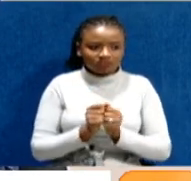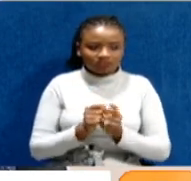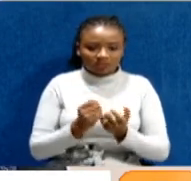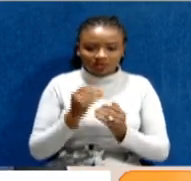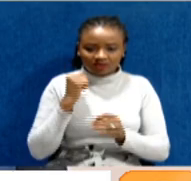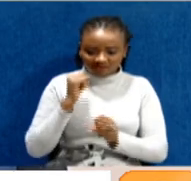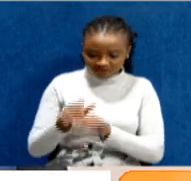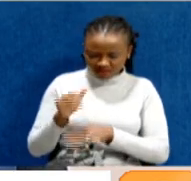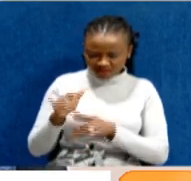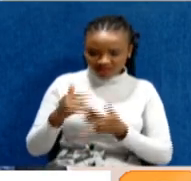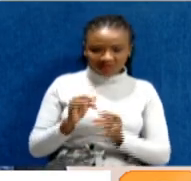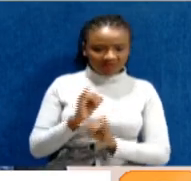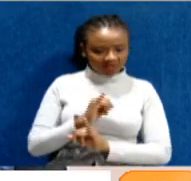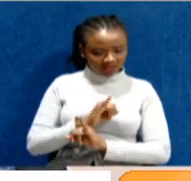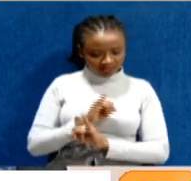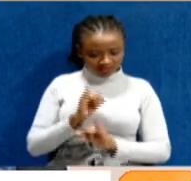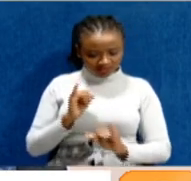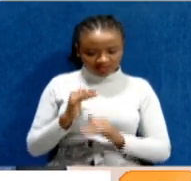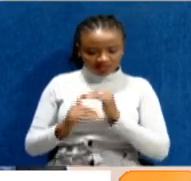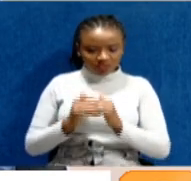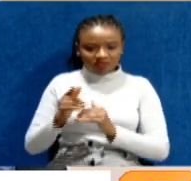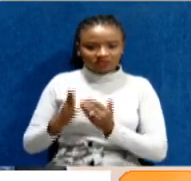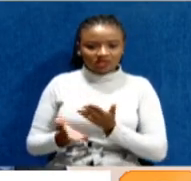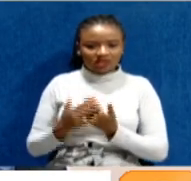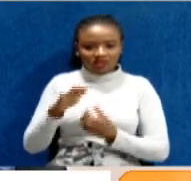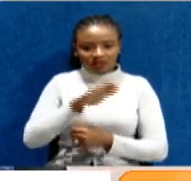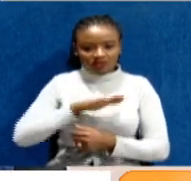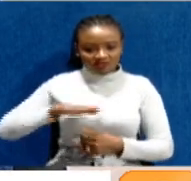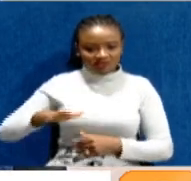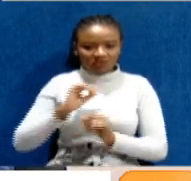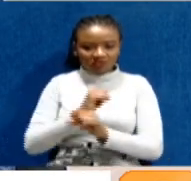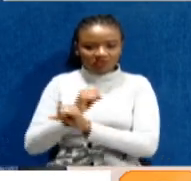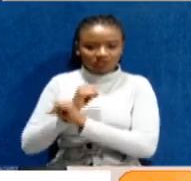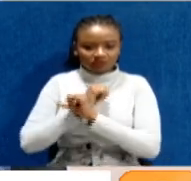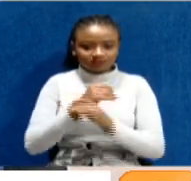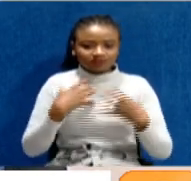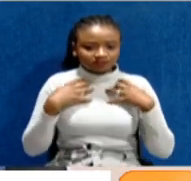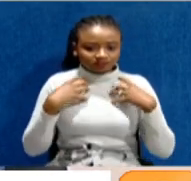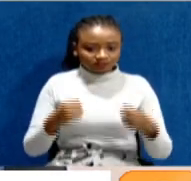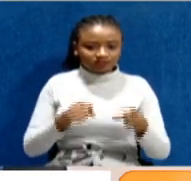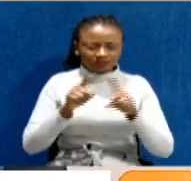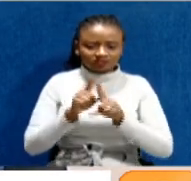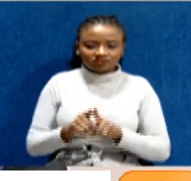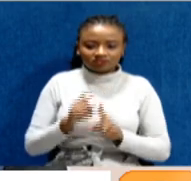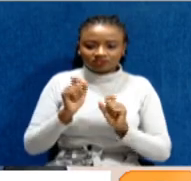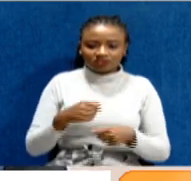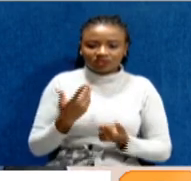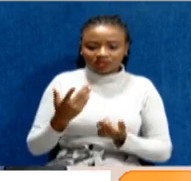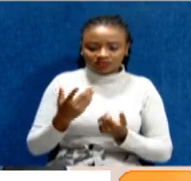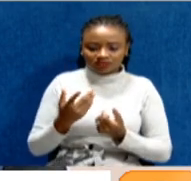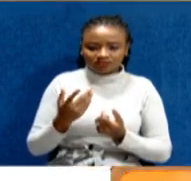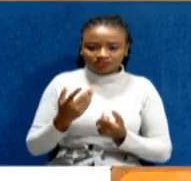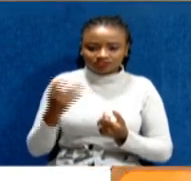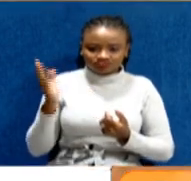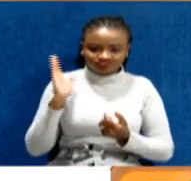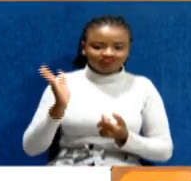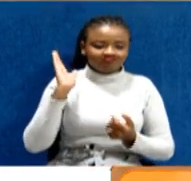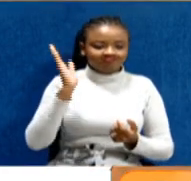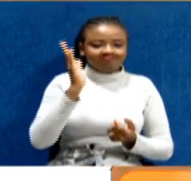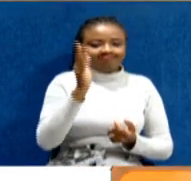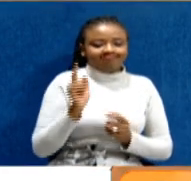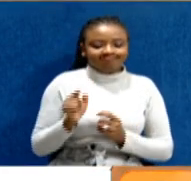organic because they believe in it. It's right for the environment, it's right for their health, and they are able to set their own rules and practices. And this is a